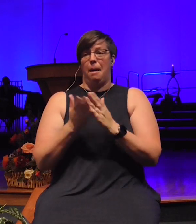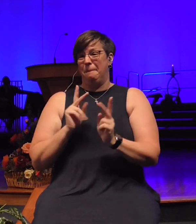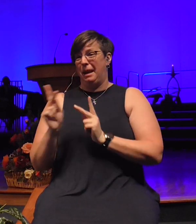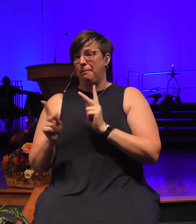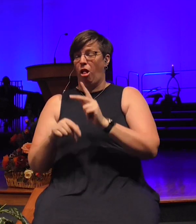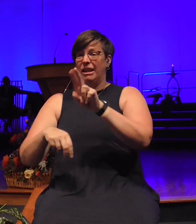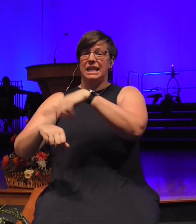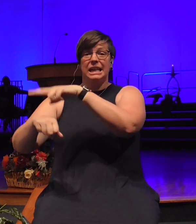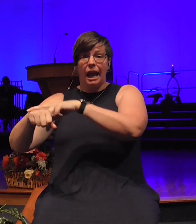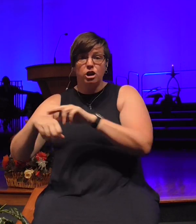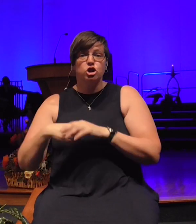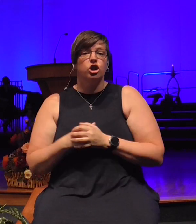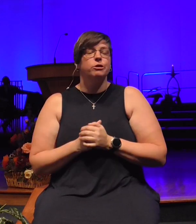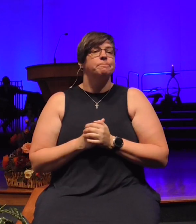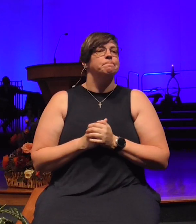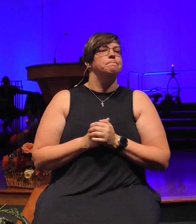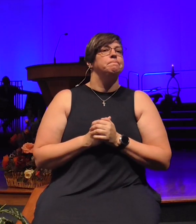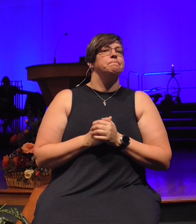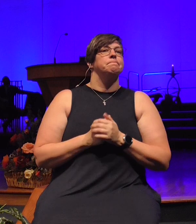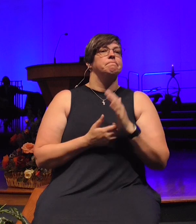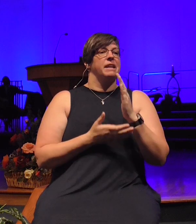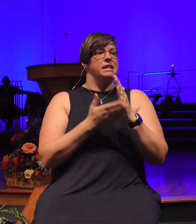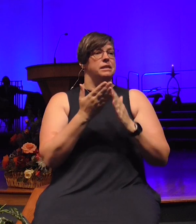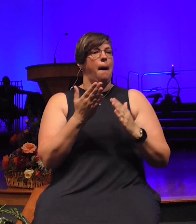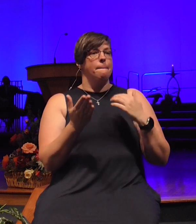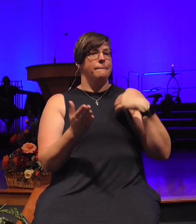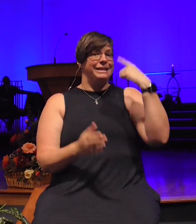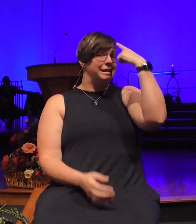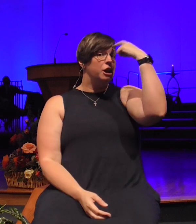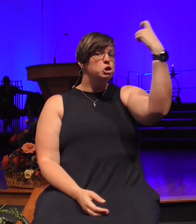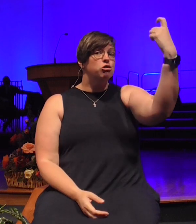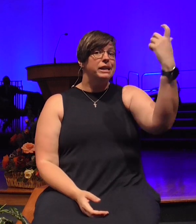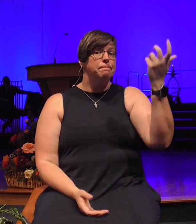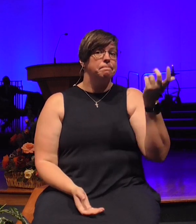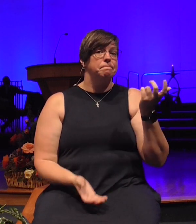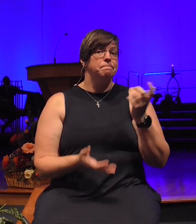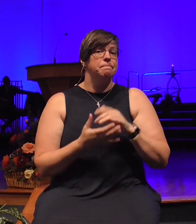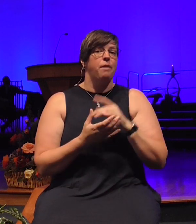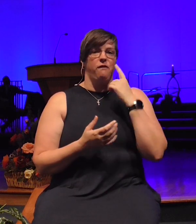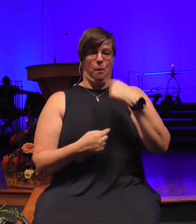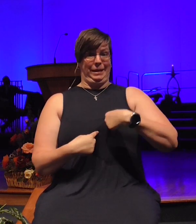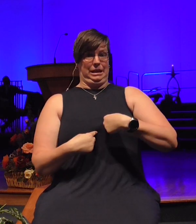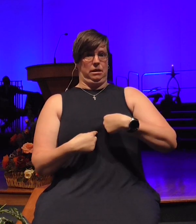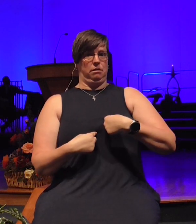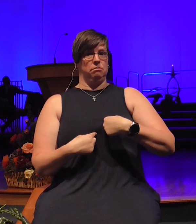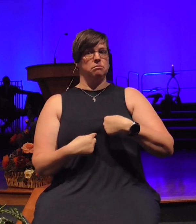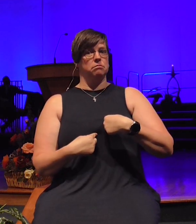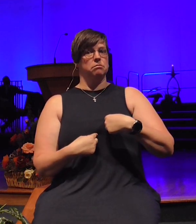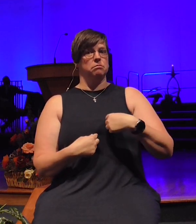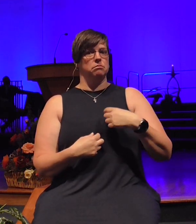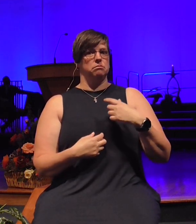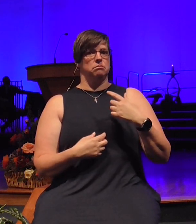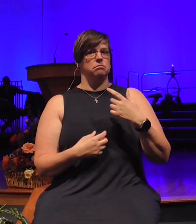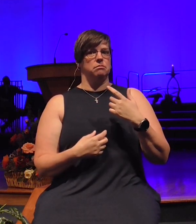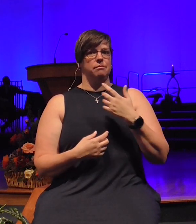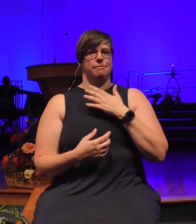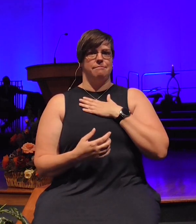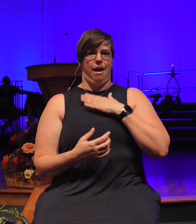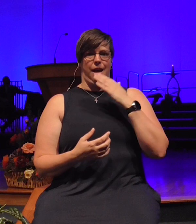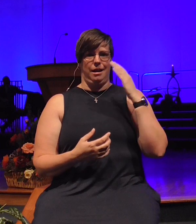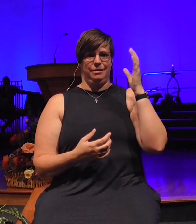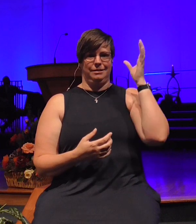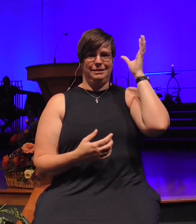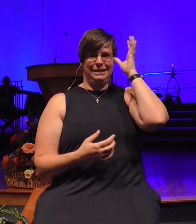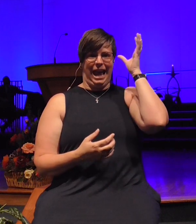nature. For some people, it may have arrived in a dream. For me, it was my dad's